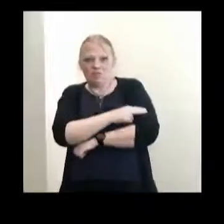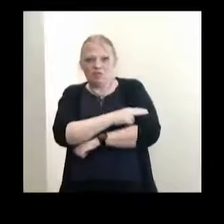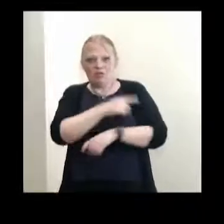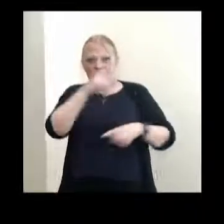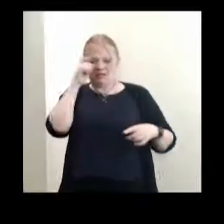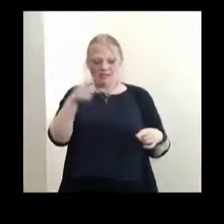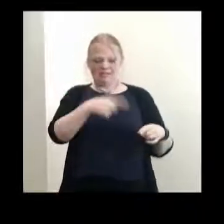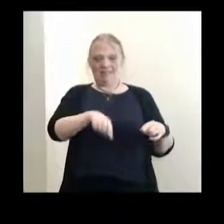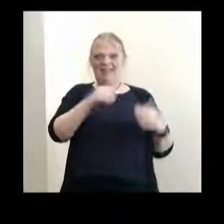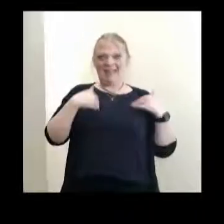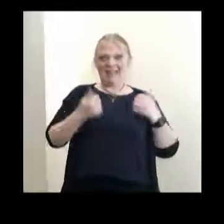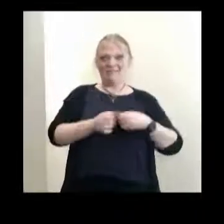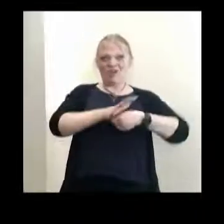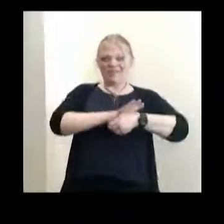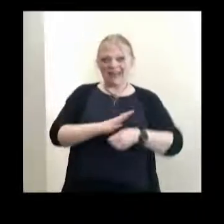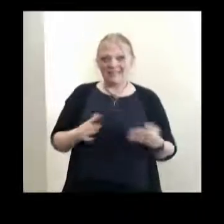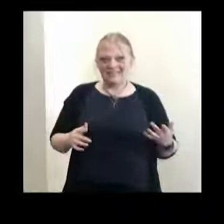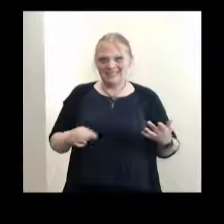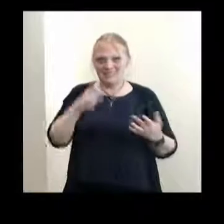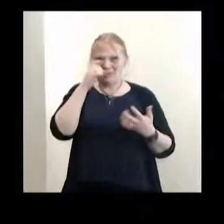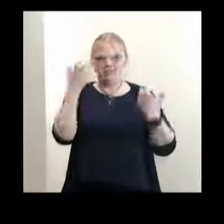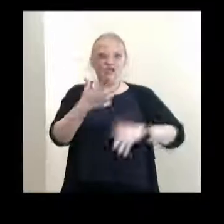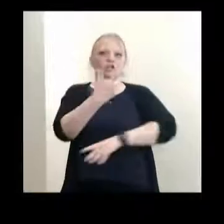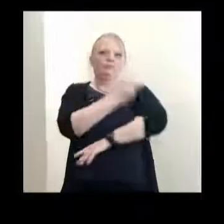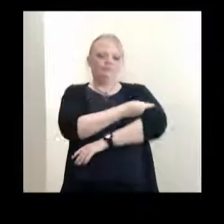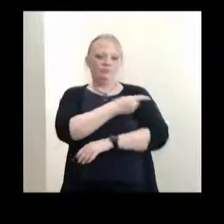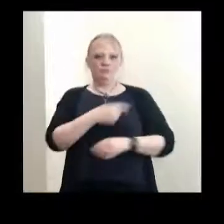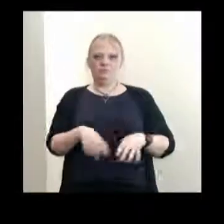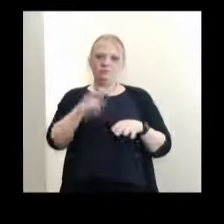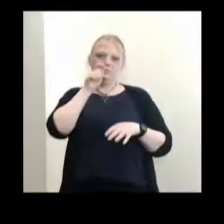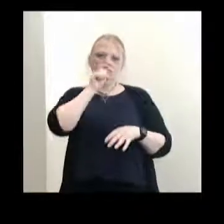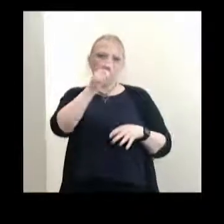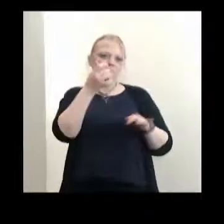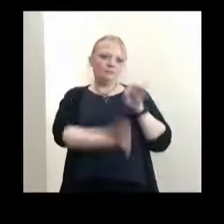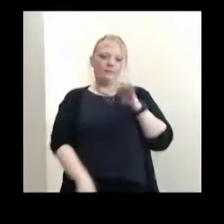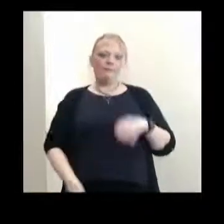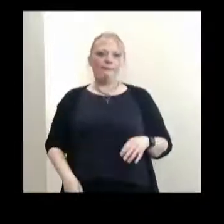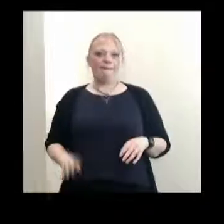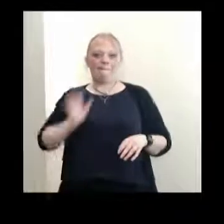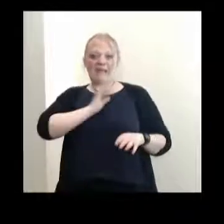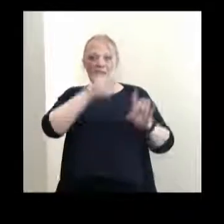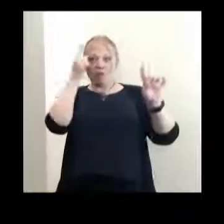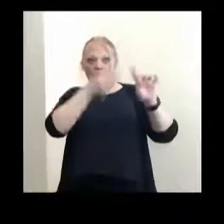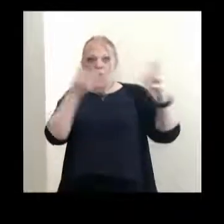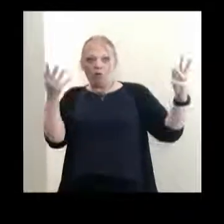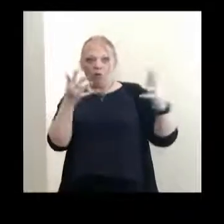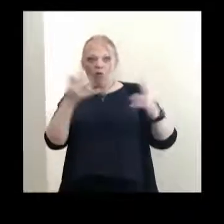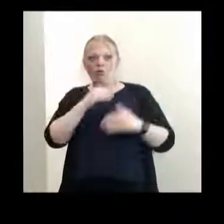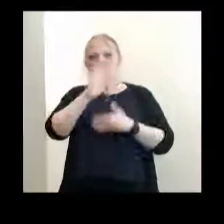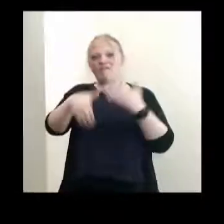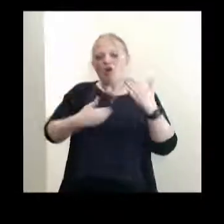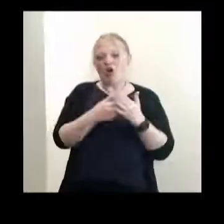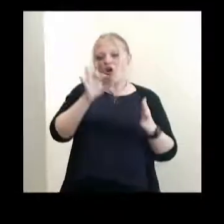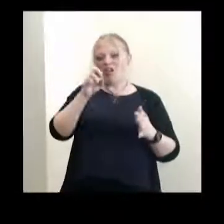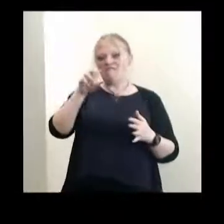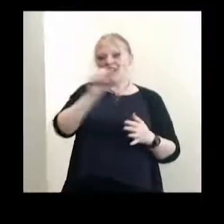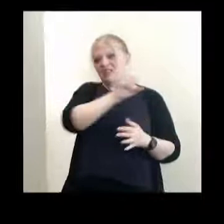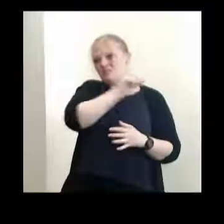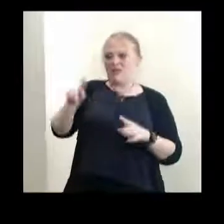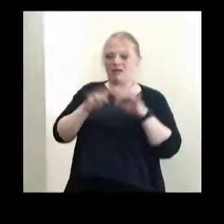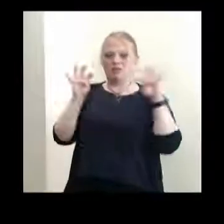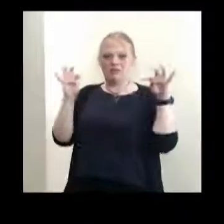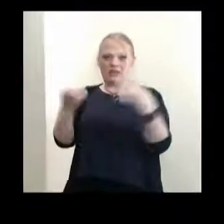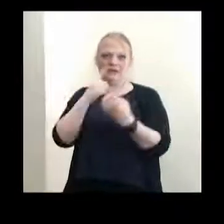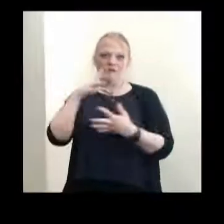have COVID-19 because they've been vaccinated. It's as simple as that. Our goal is to return fans to the stands in the